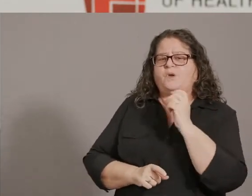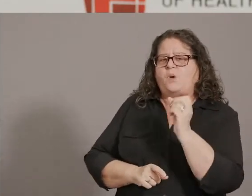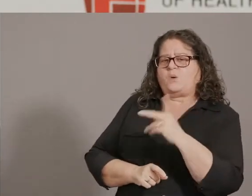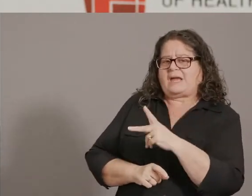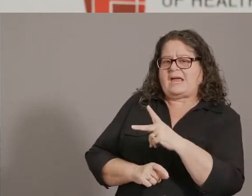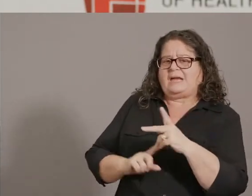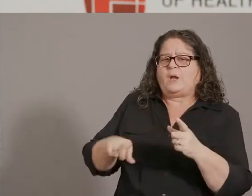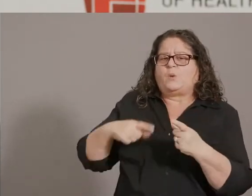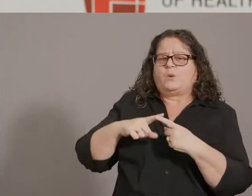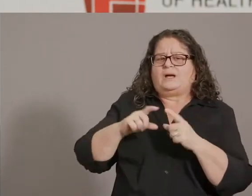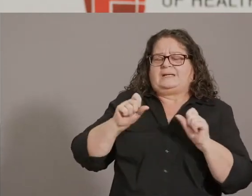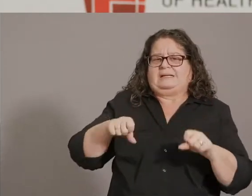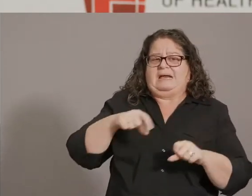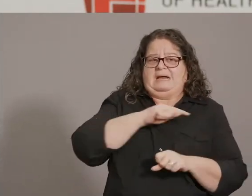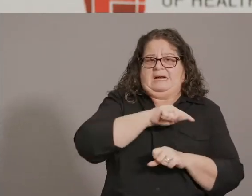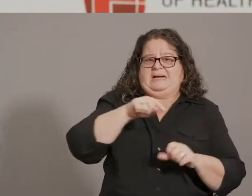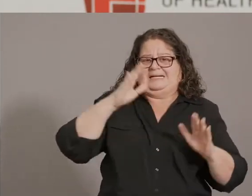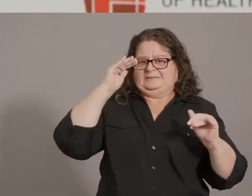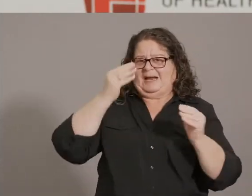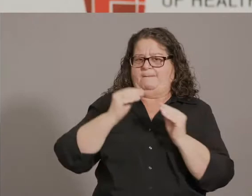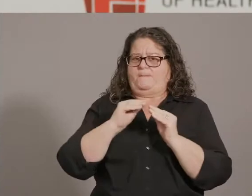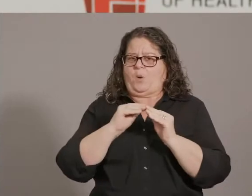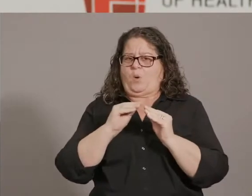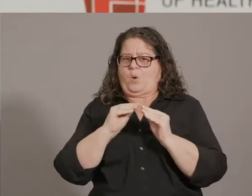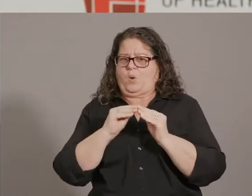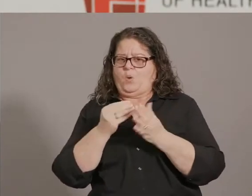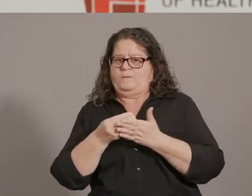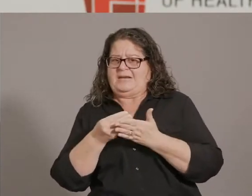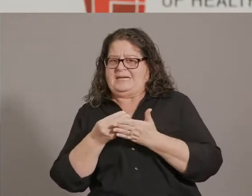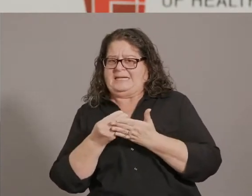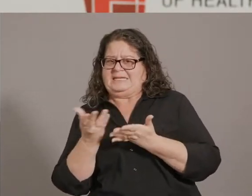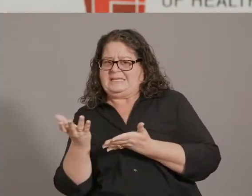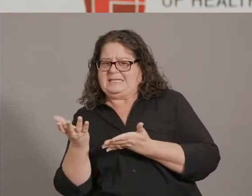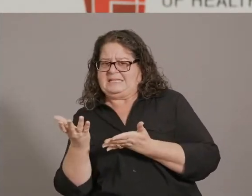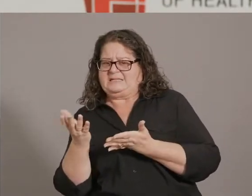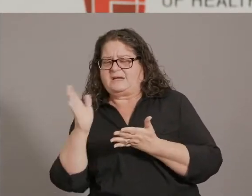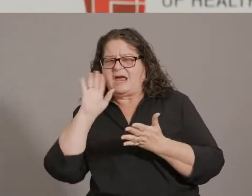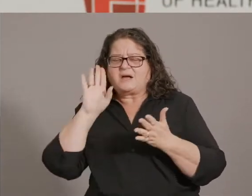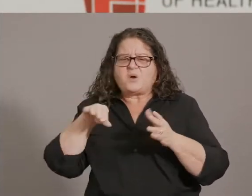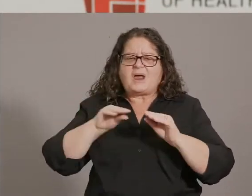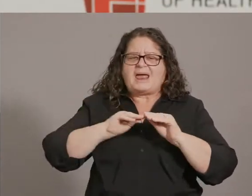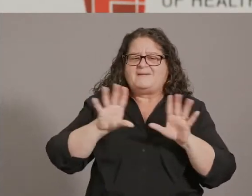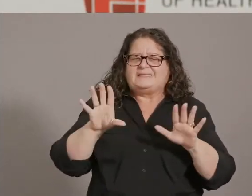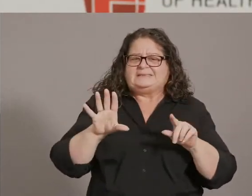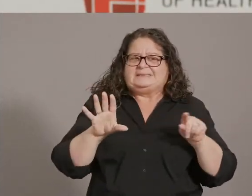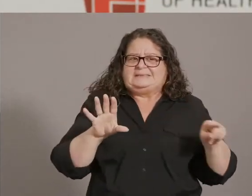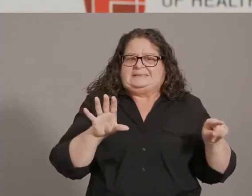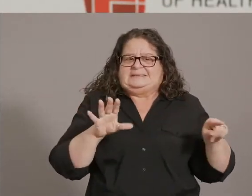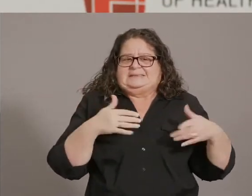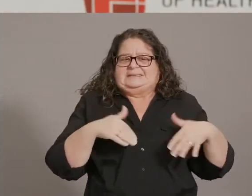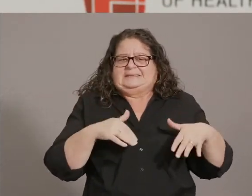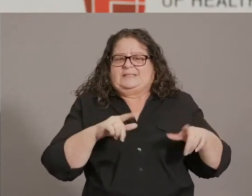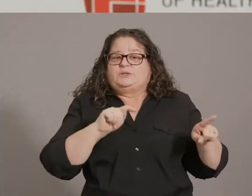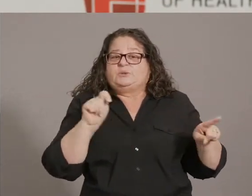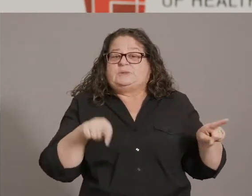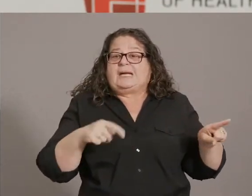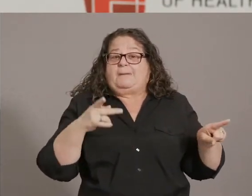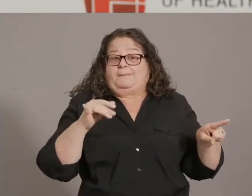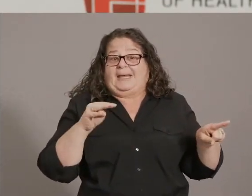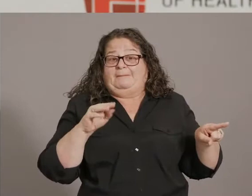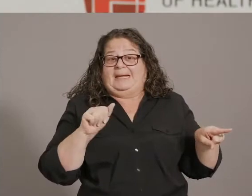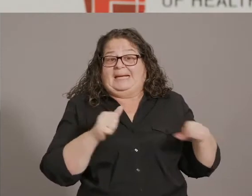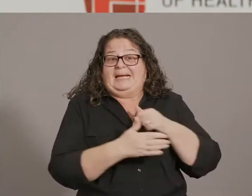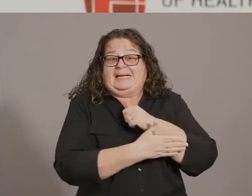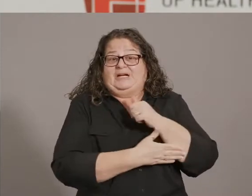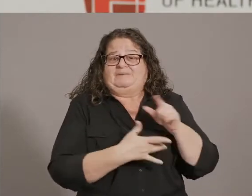obviously, as I mentioned, and as my colleagues in Tucson have mentioned, Pima County is feeling a little hurt,